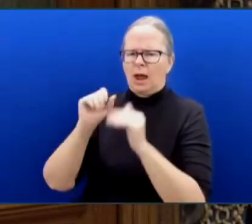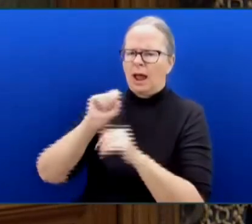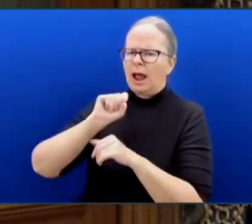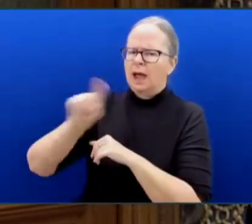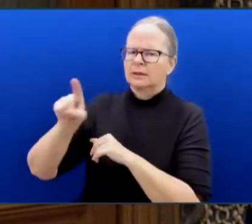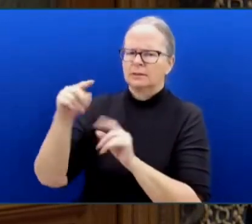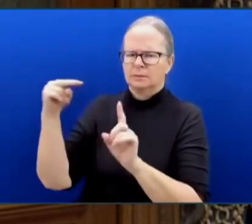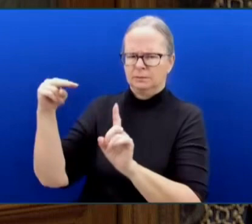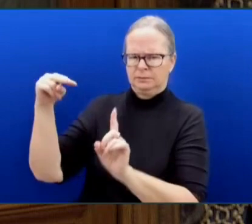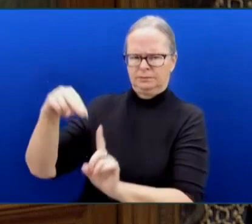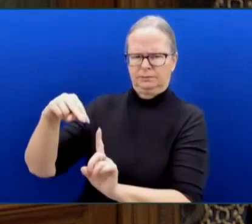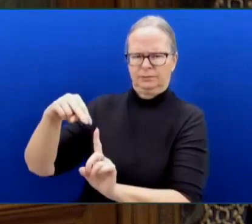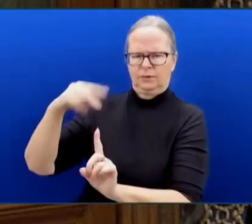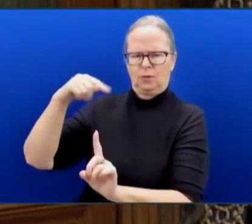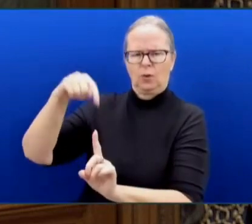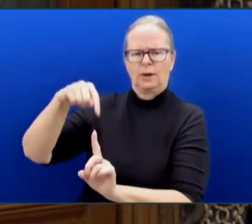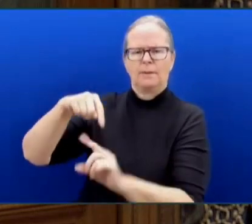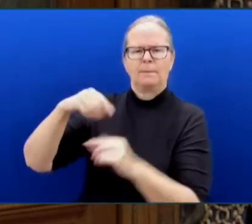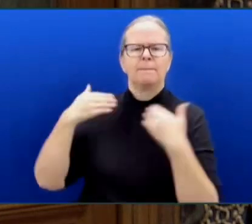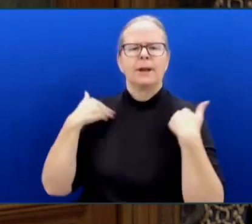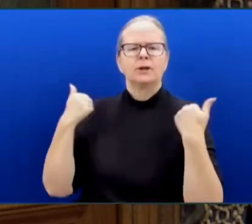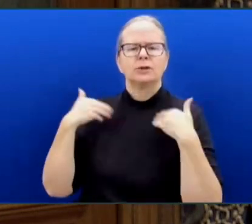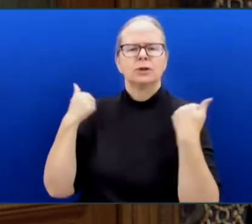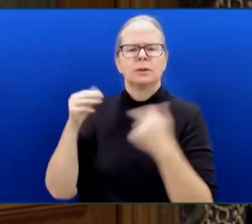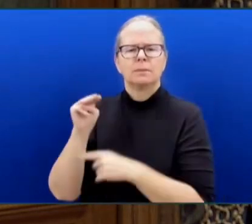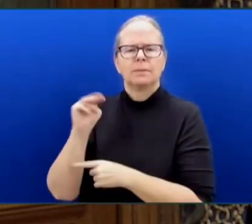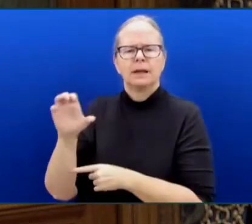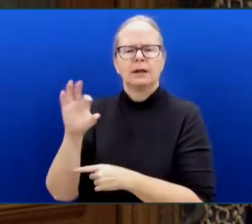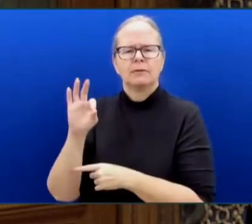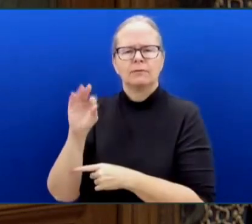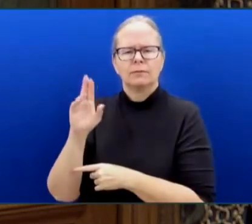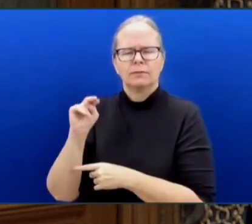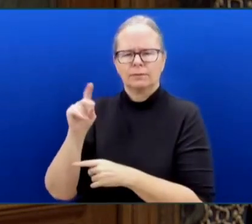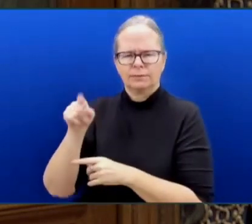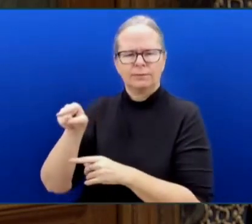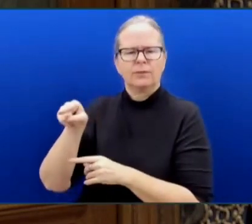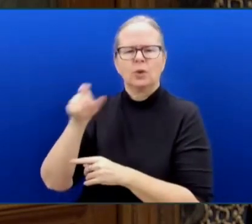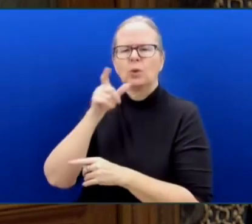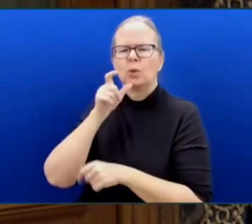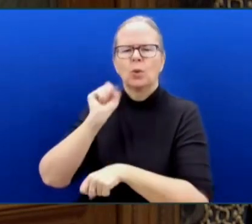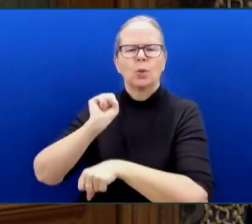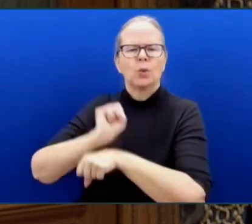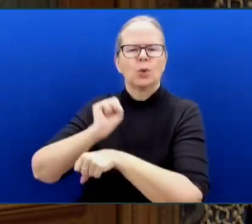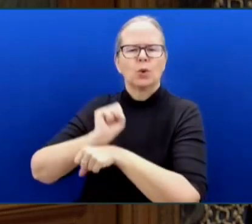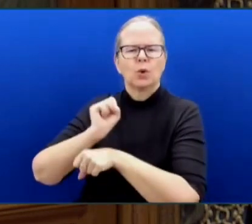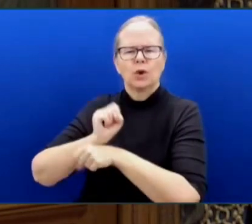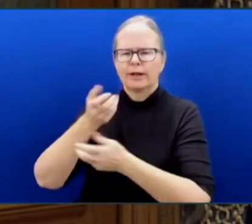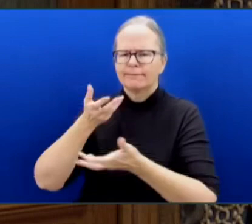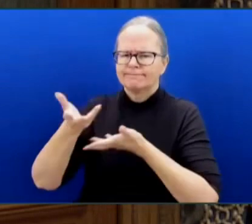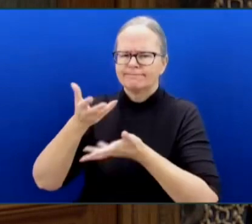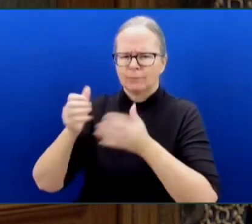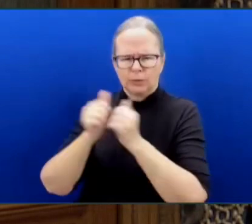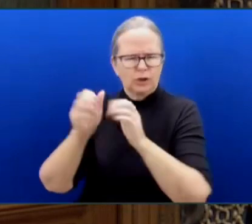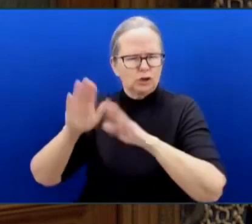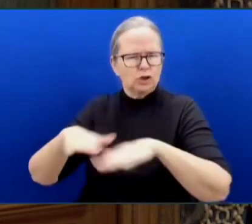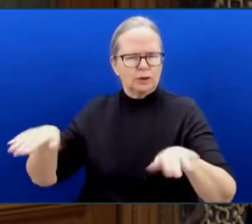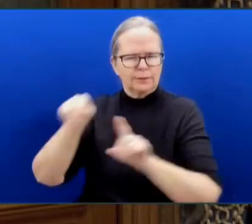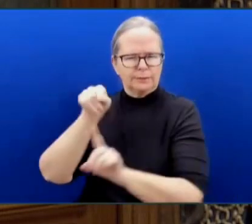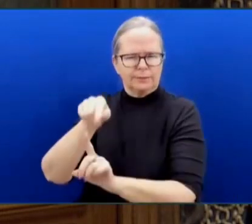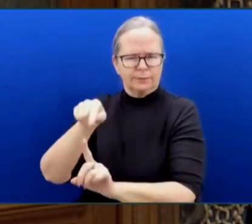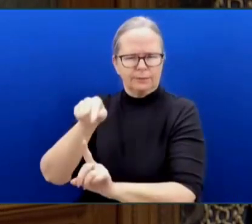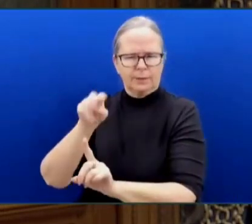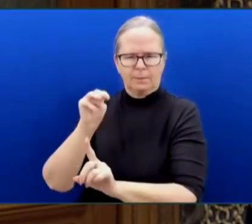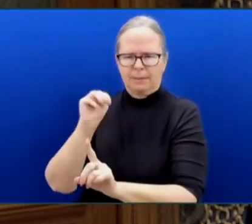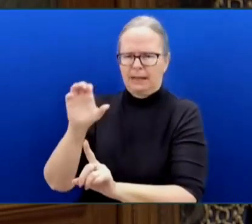Family Development. Child welfare workers in this province have extraordinary powers to remove children from their